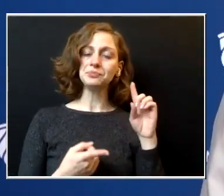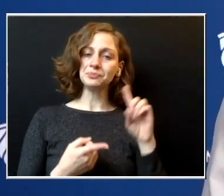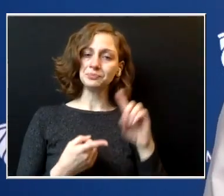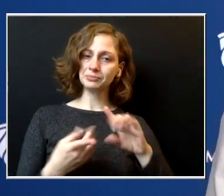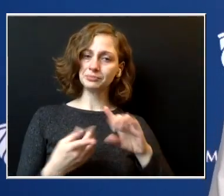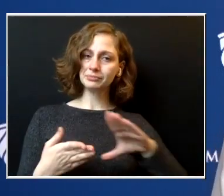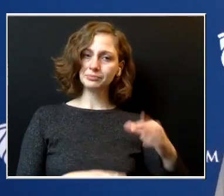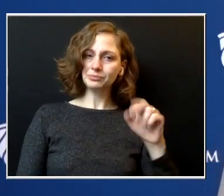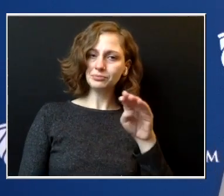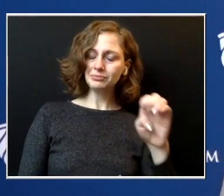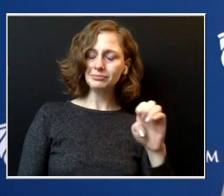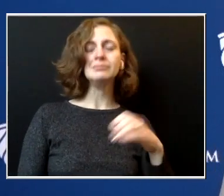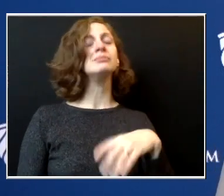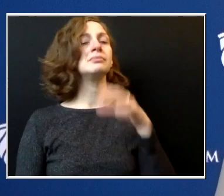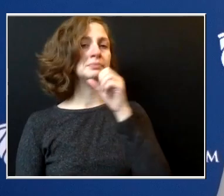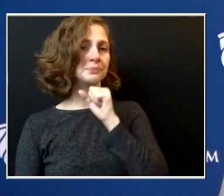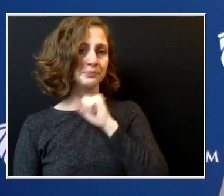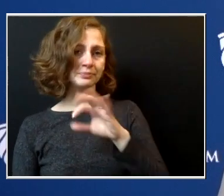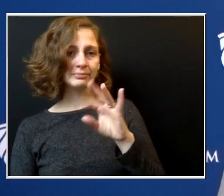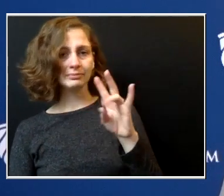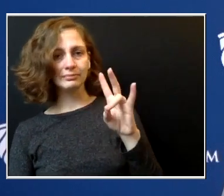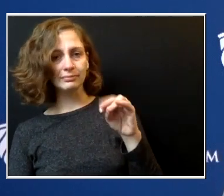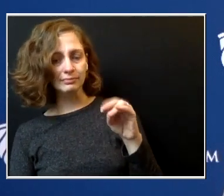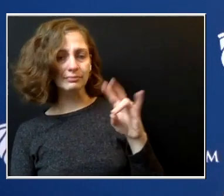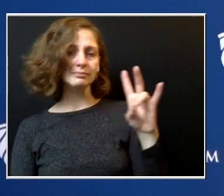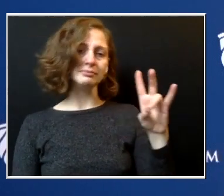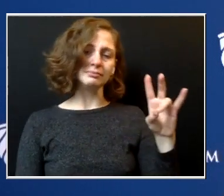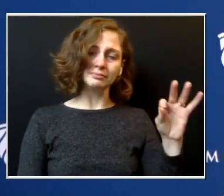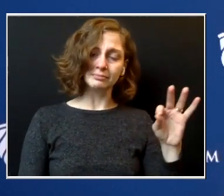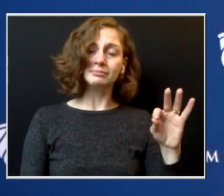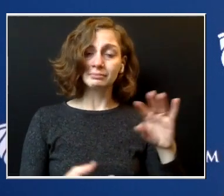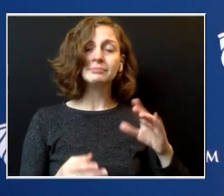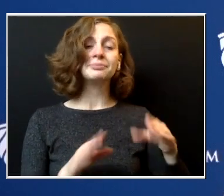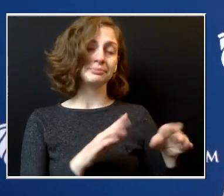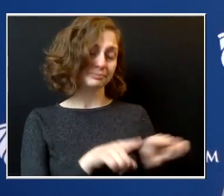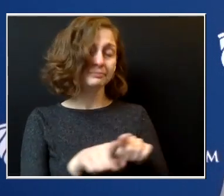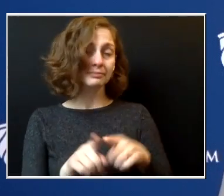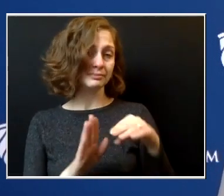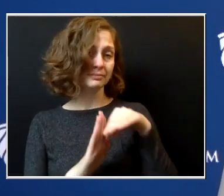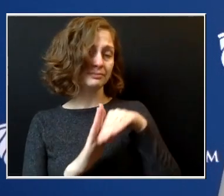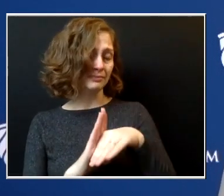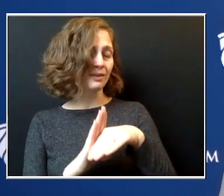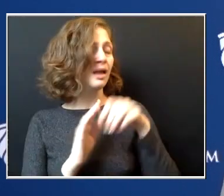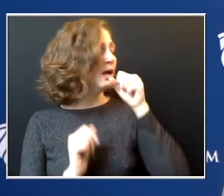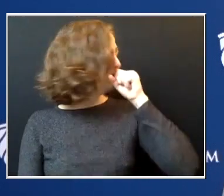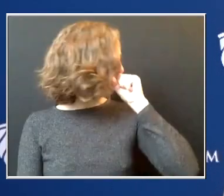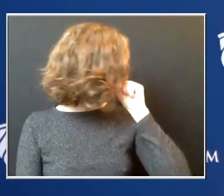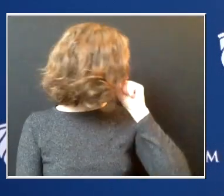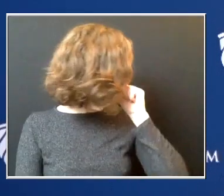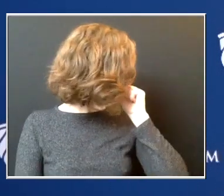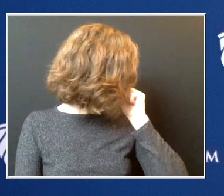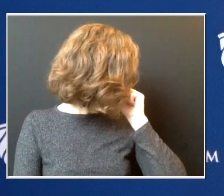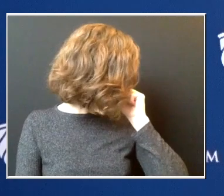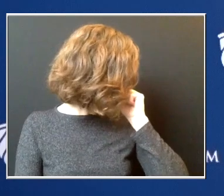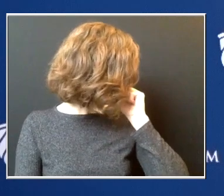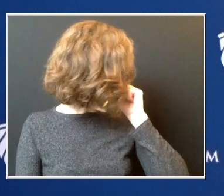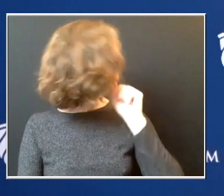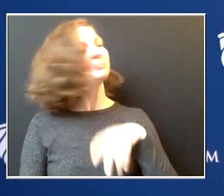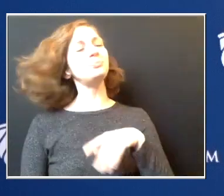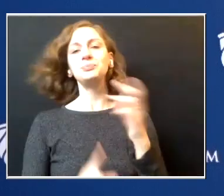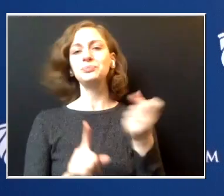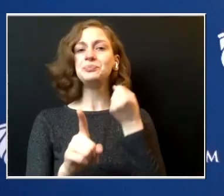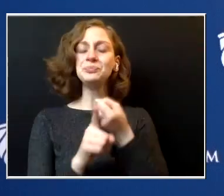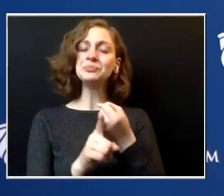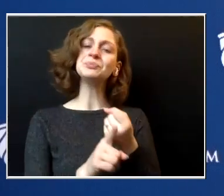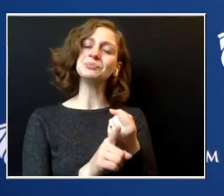decrease of 57%. So significantly impacted mortality when you were able to get those